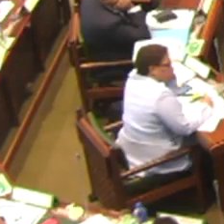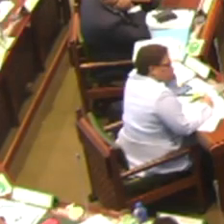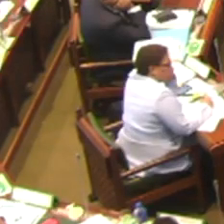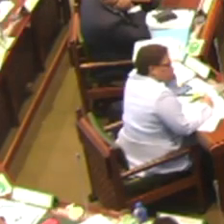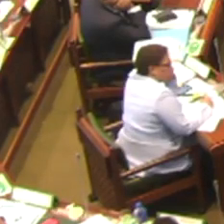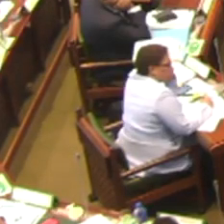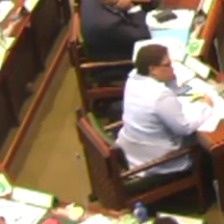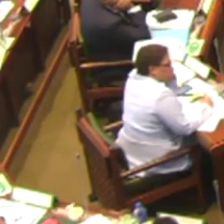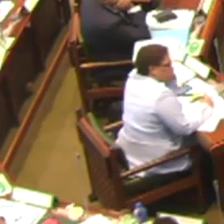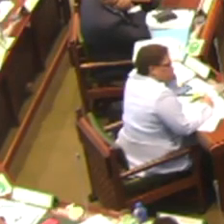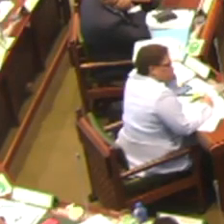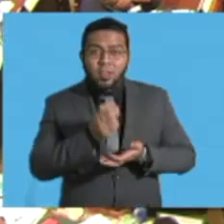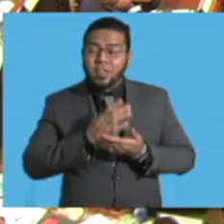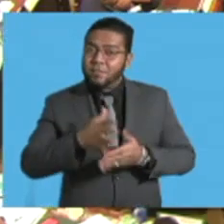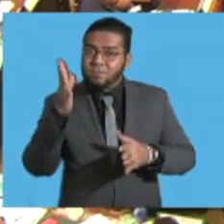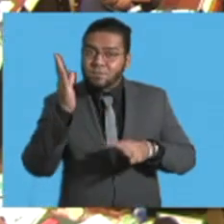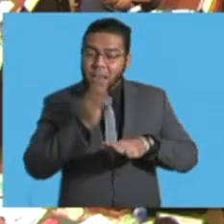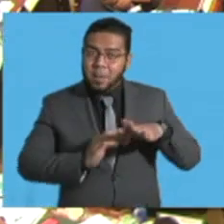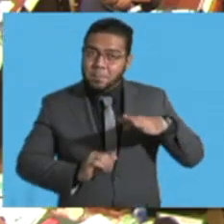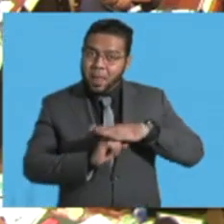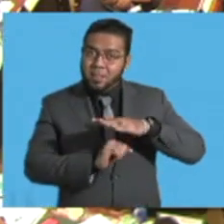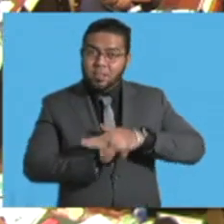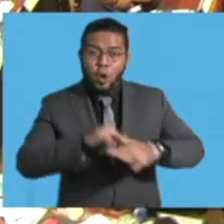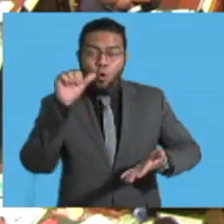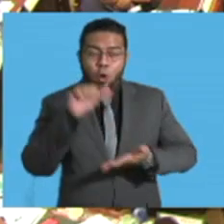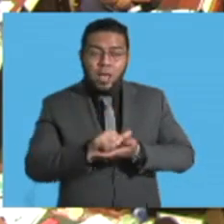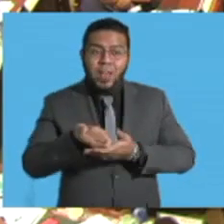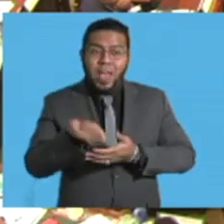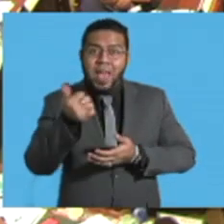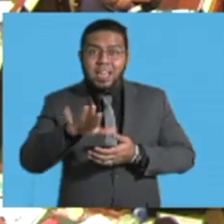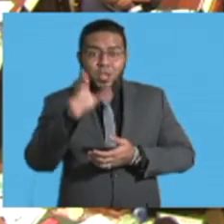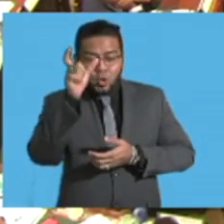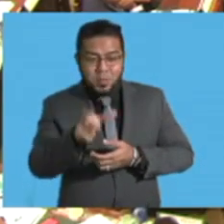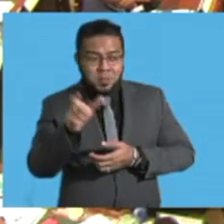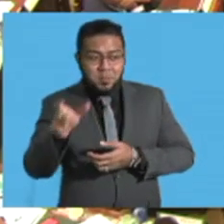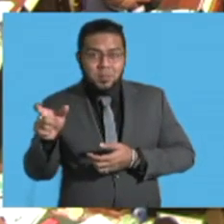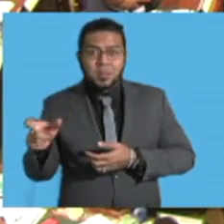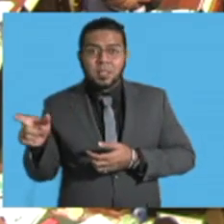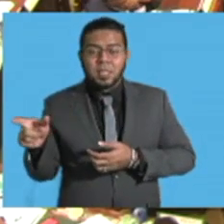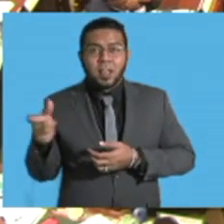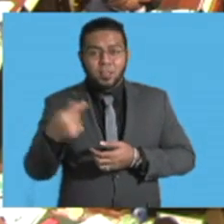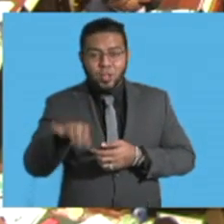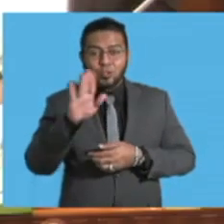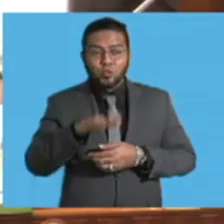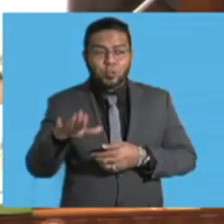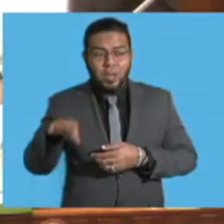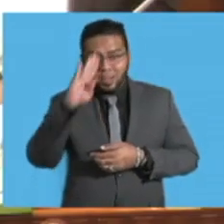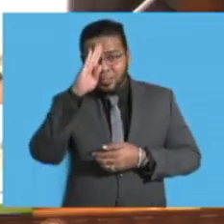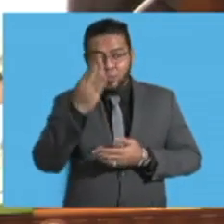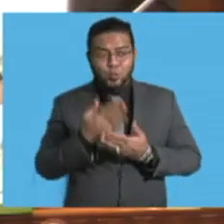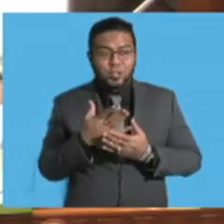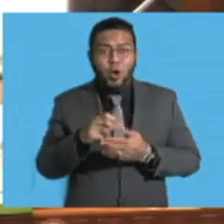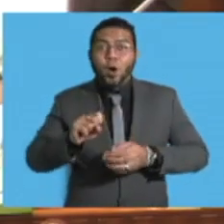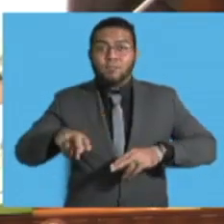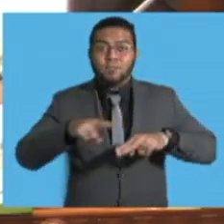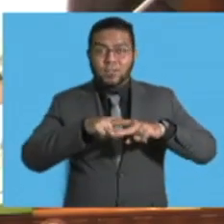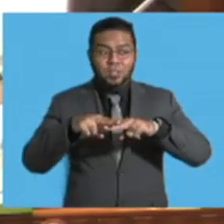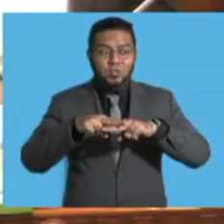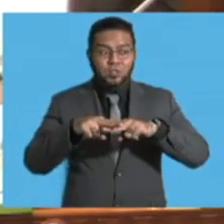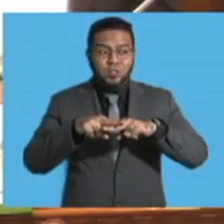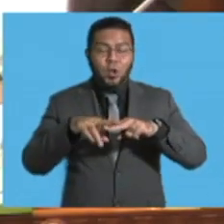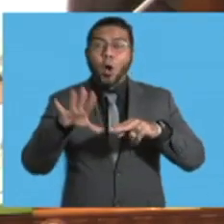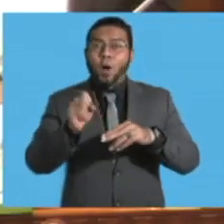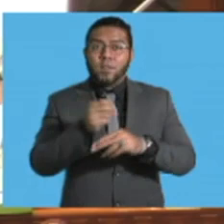that the most fundamental right of any human being, in this particular case, the children and the students of Fiji, of